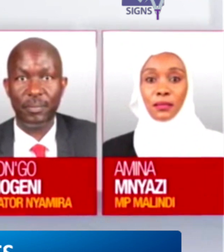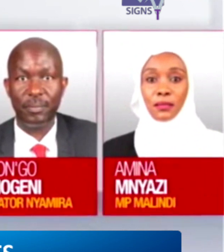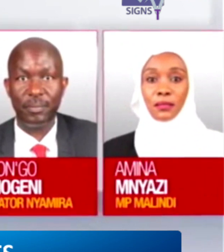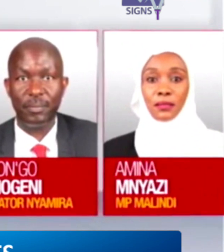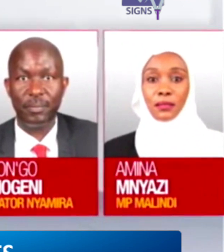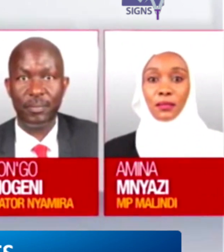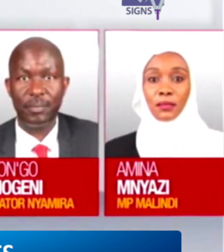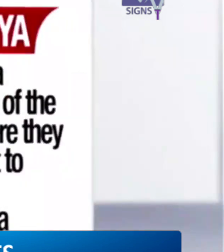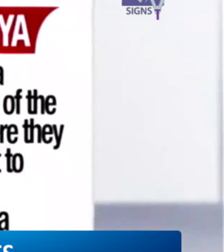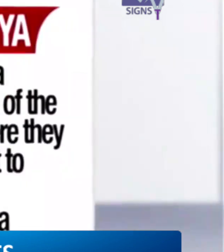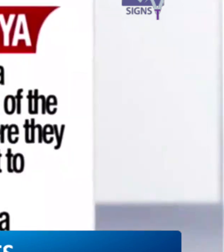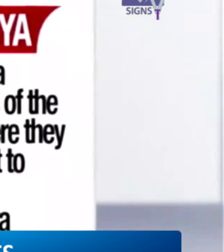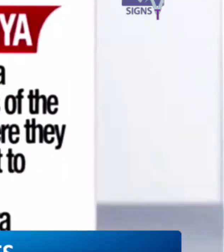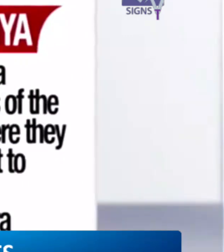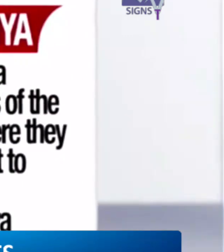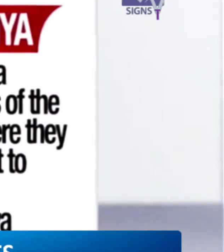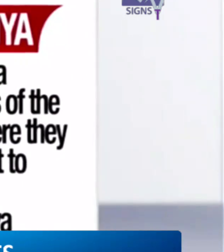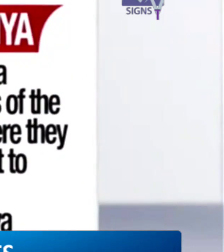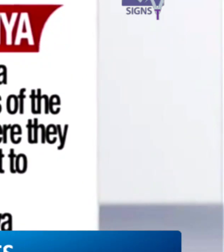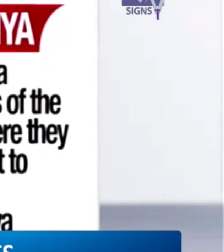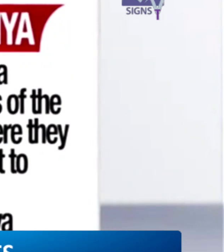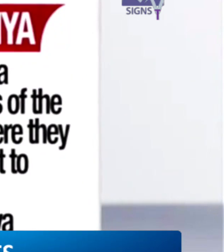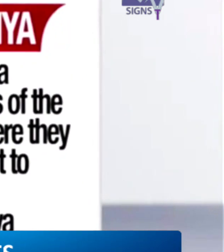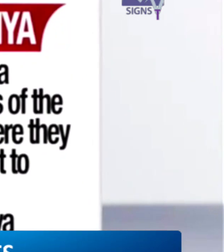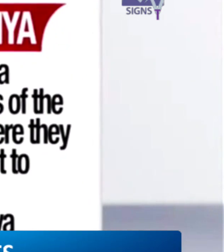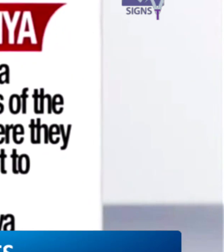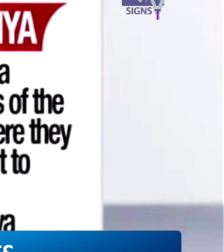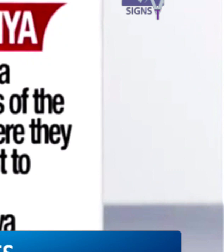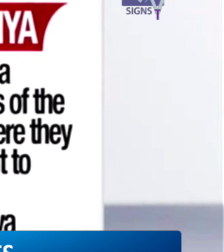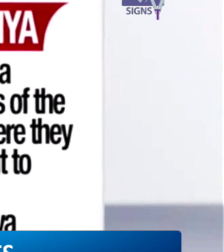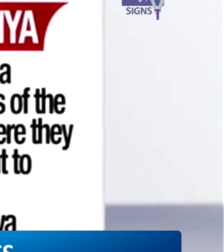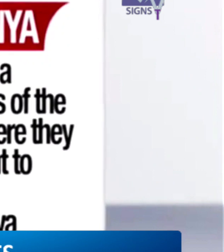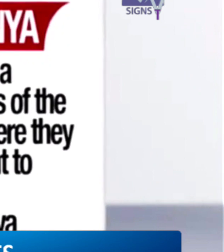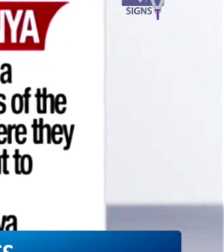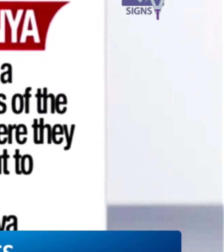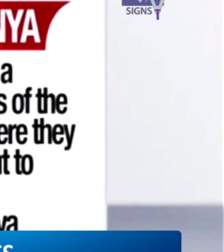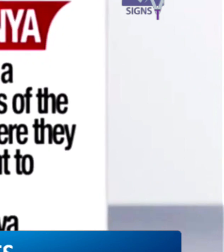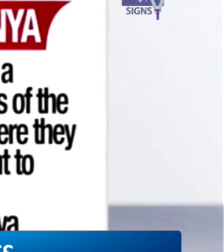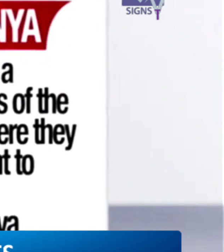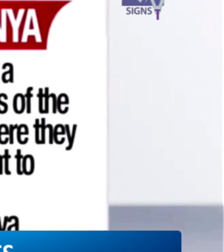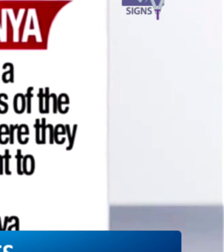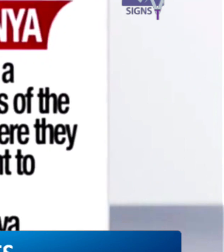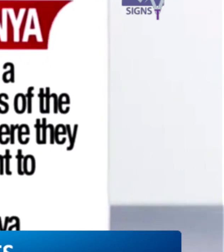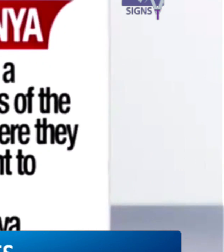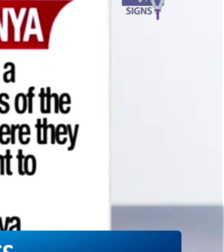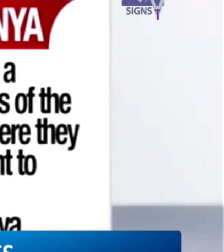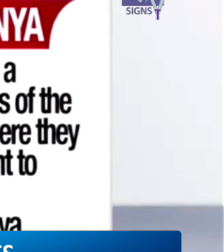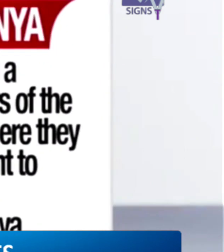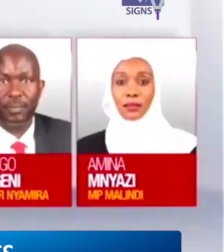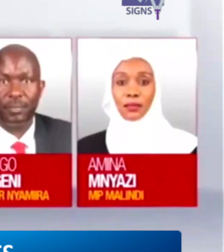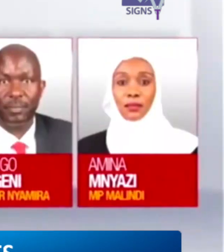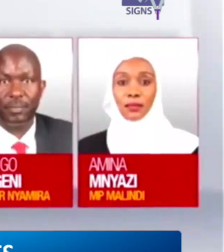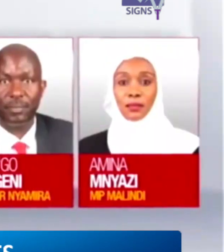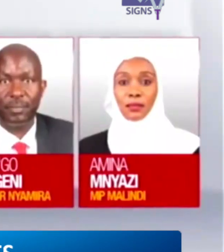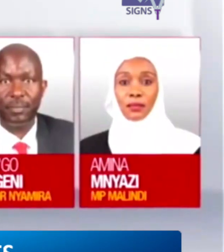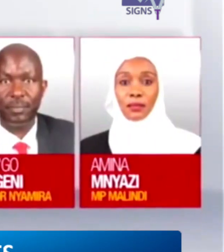coalition is also committed to the talks. The meeting was held at the Jaramogi Oginga Odinga Foundation, where the coalition resolved to support the Wiper leader